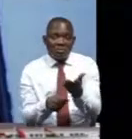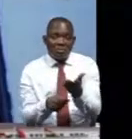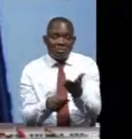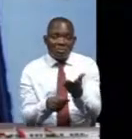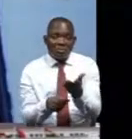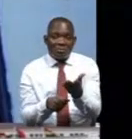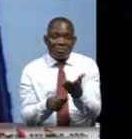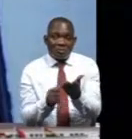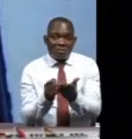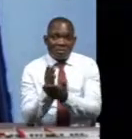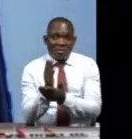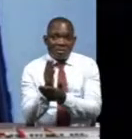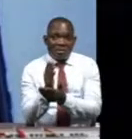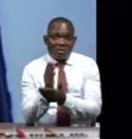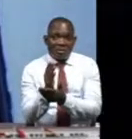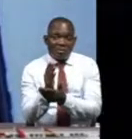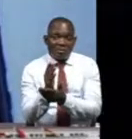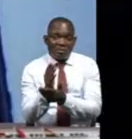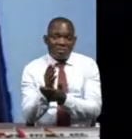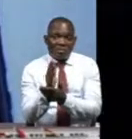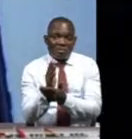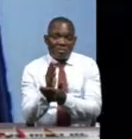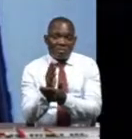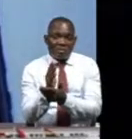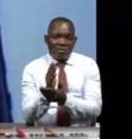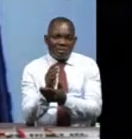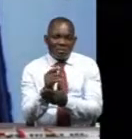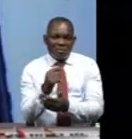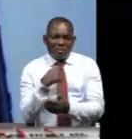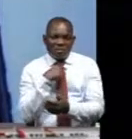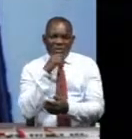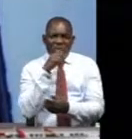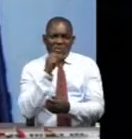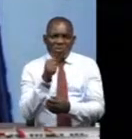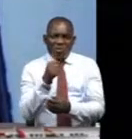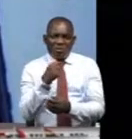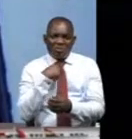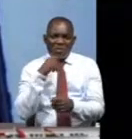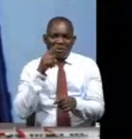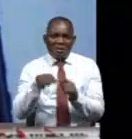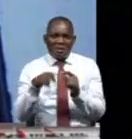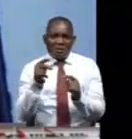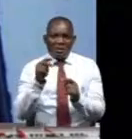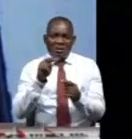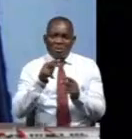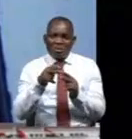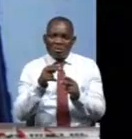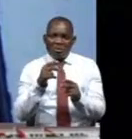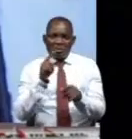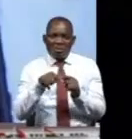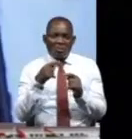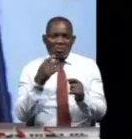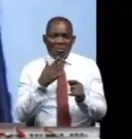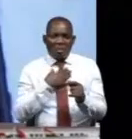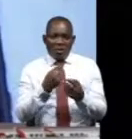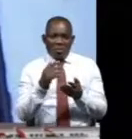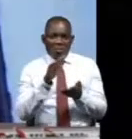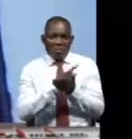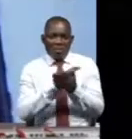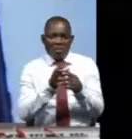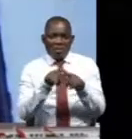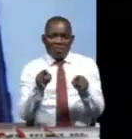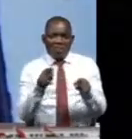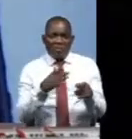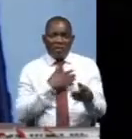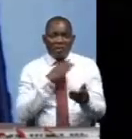Done okay. I am not sure I am seeing what you are talking about.